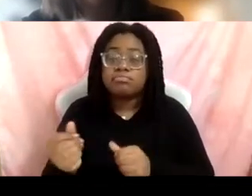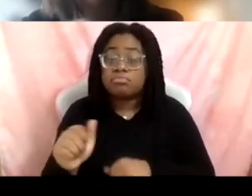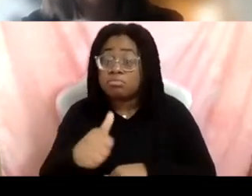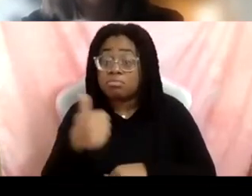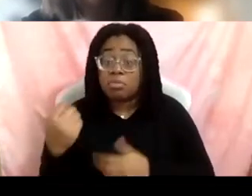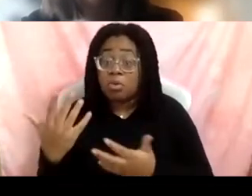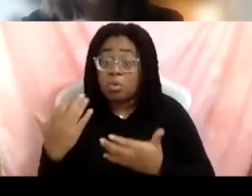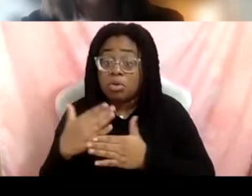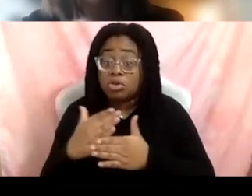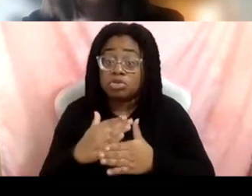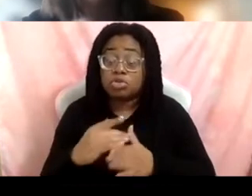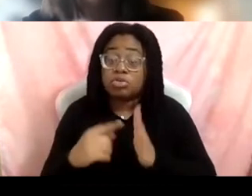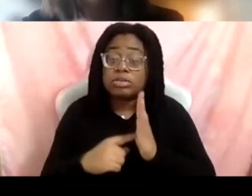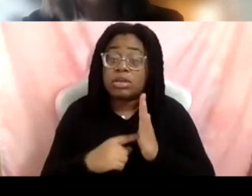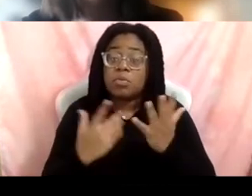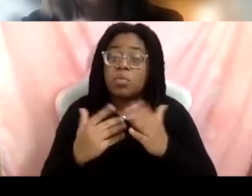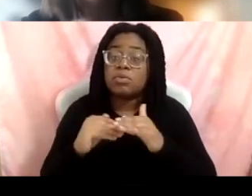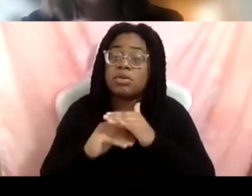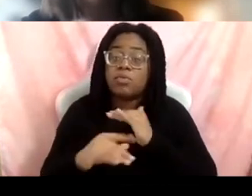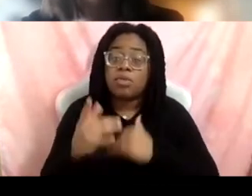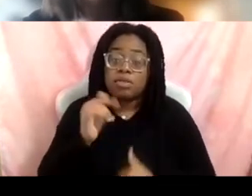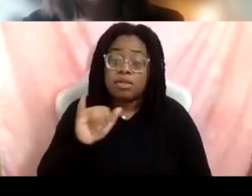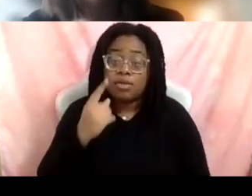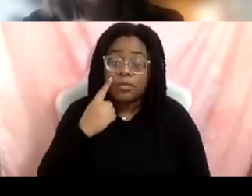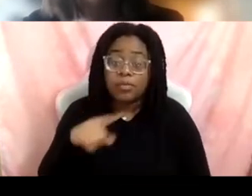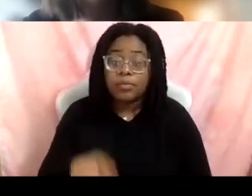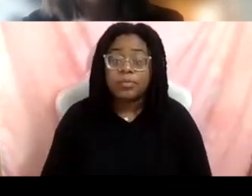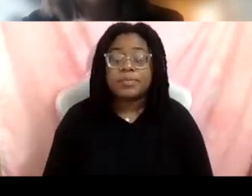some examples of what accessibility looks like for you?